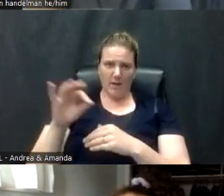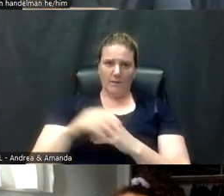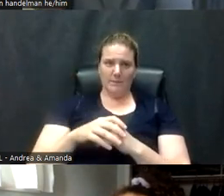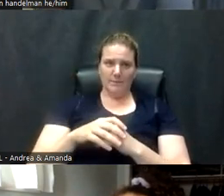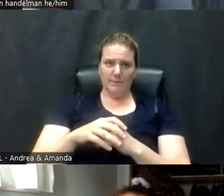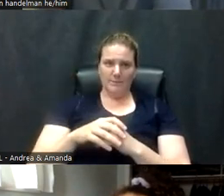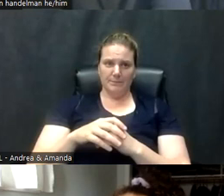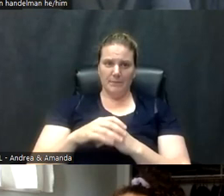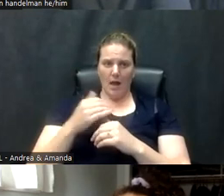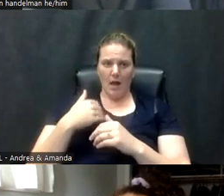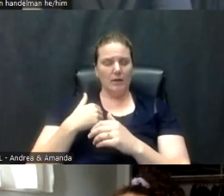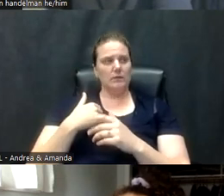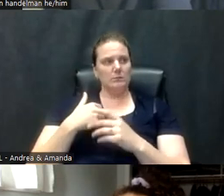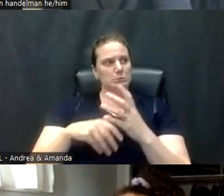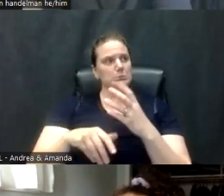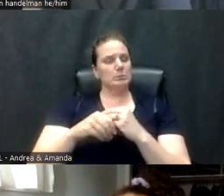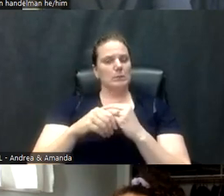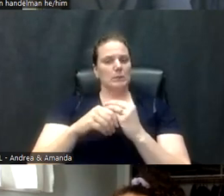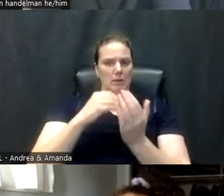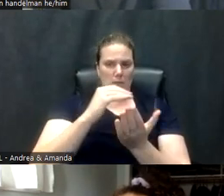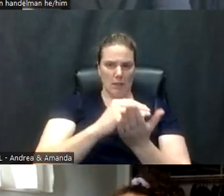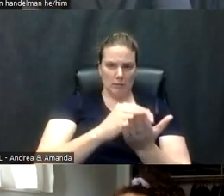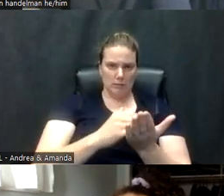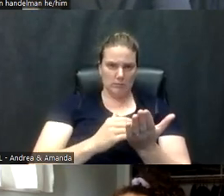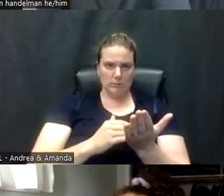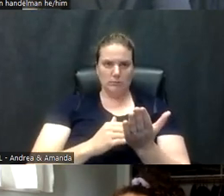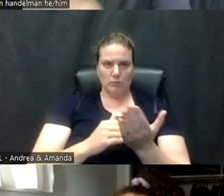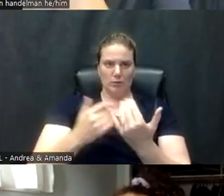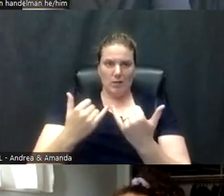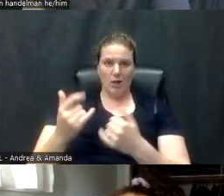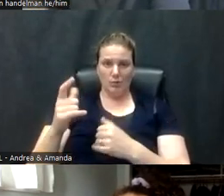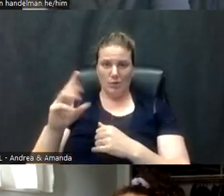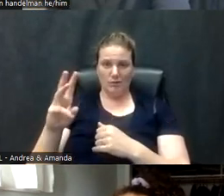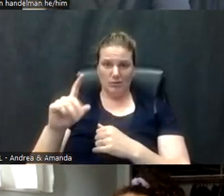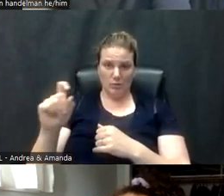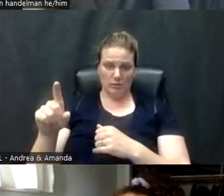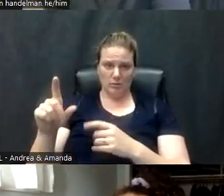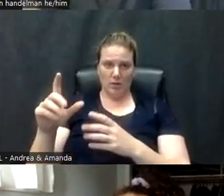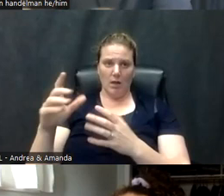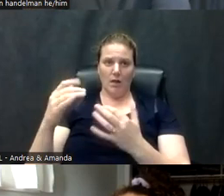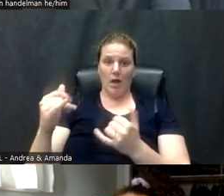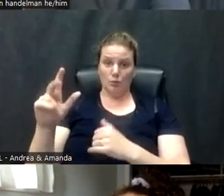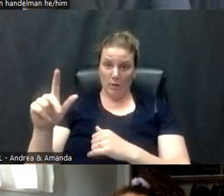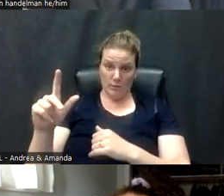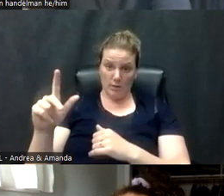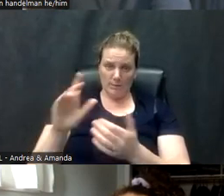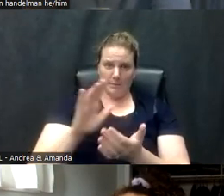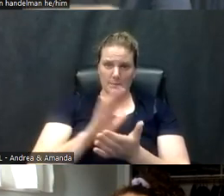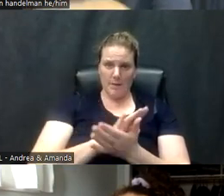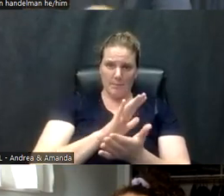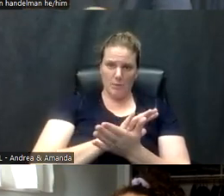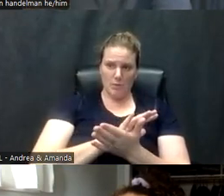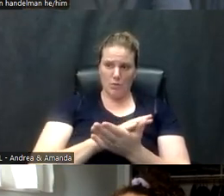took and expanded on that list and to make this list of what's now 26 questions, 23 are paper and 3 are for